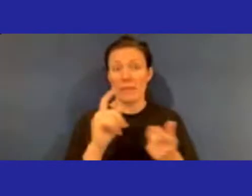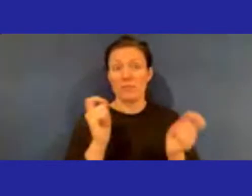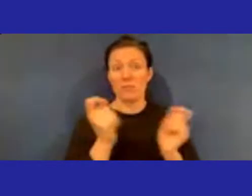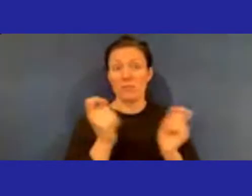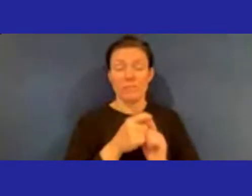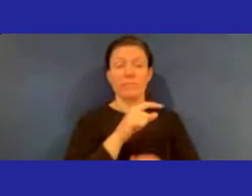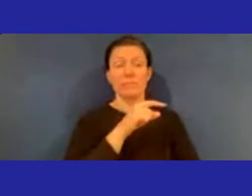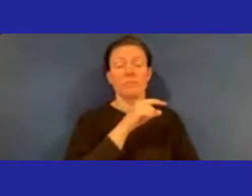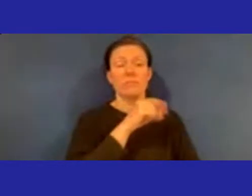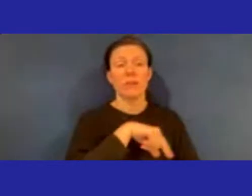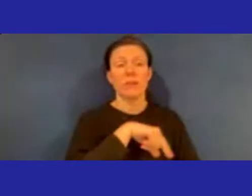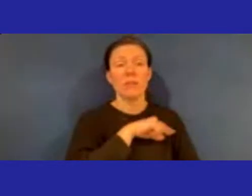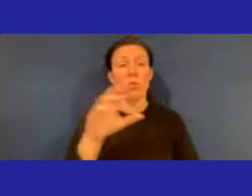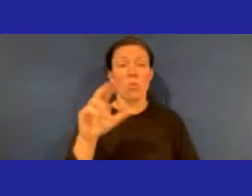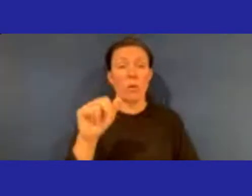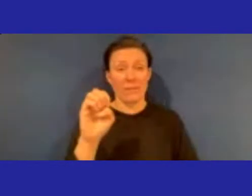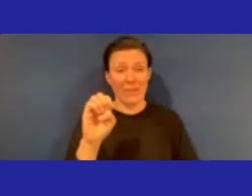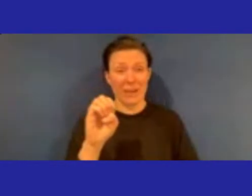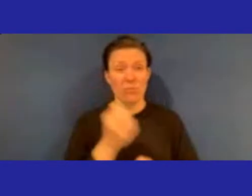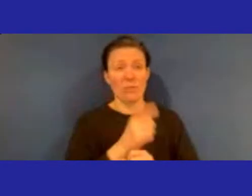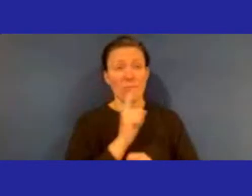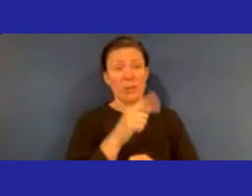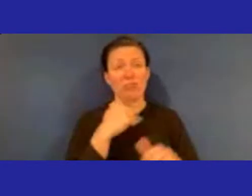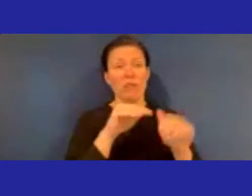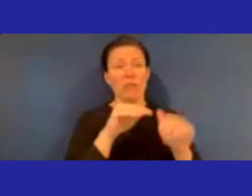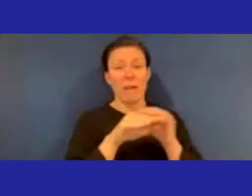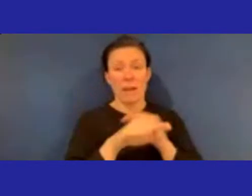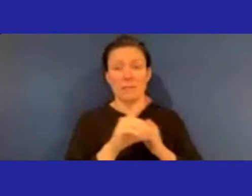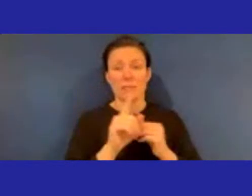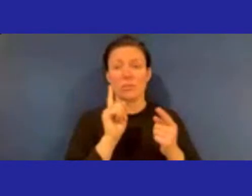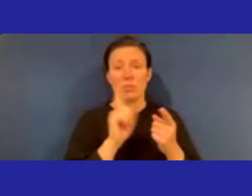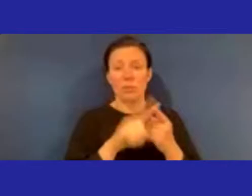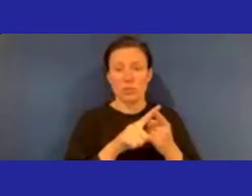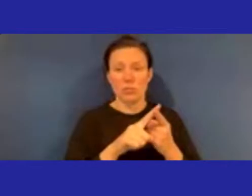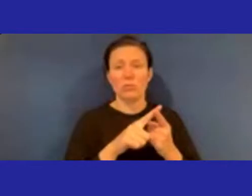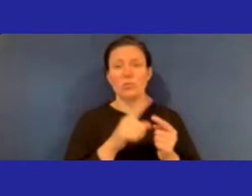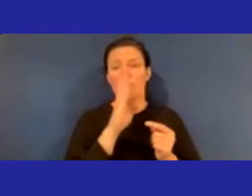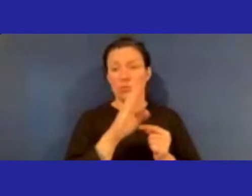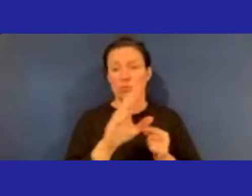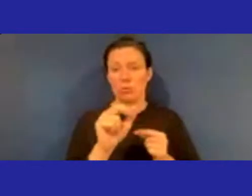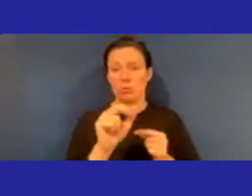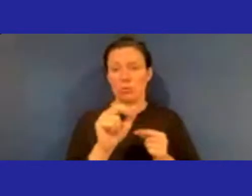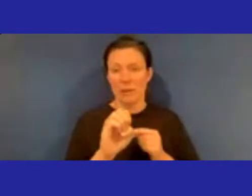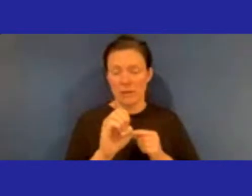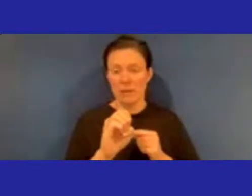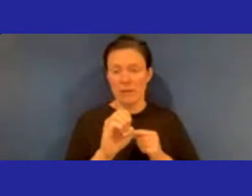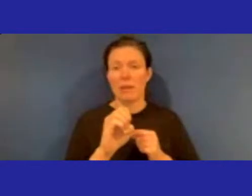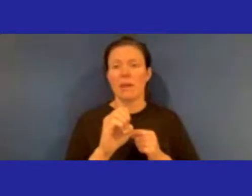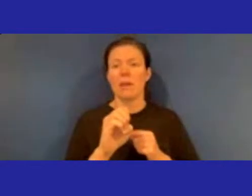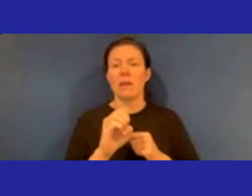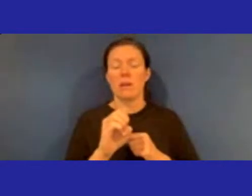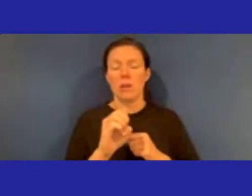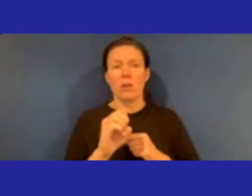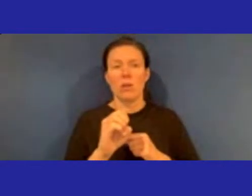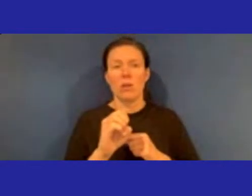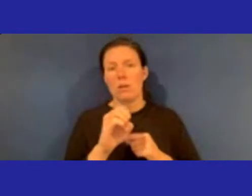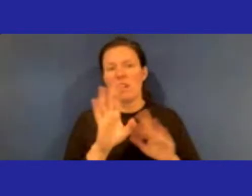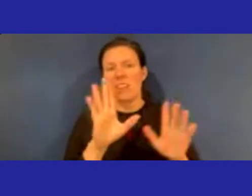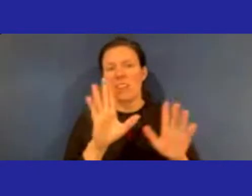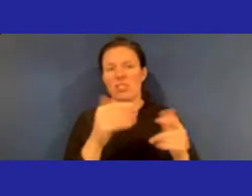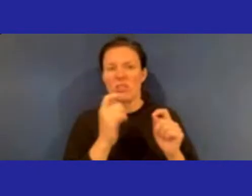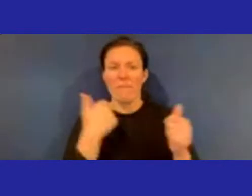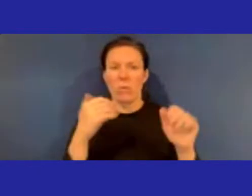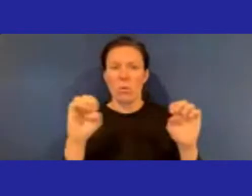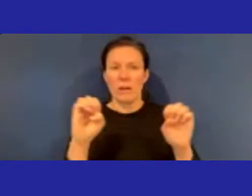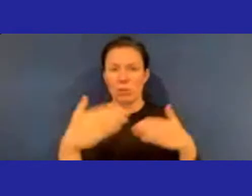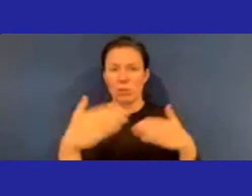are getting is making sure that they have access to direct care when they're in crisis, not having to go through the emergency room. So I look forward to